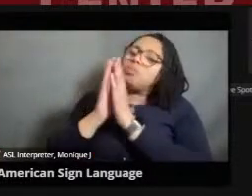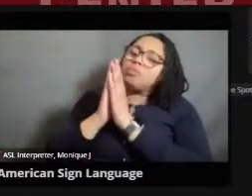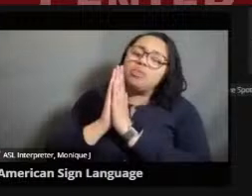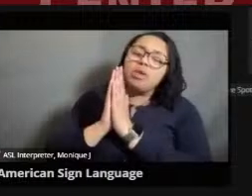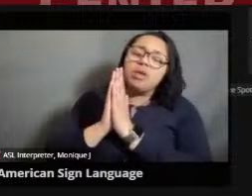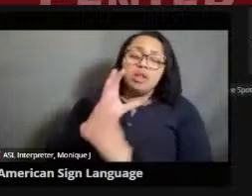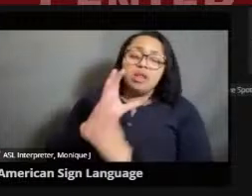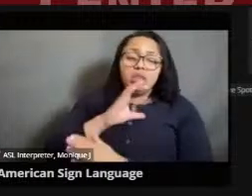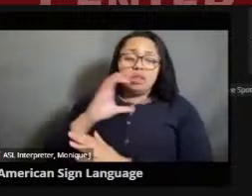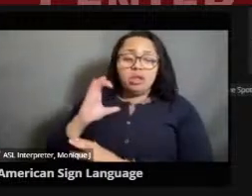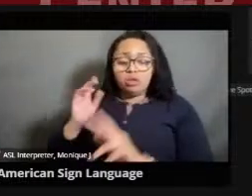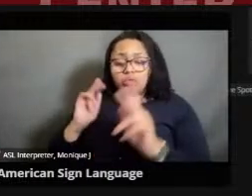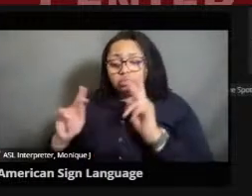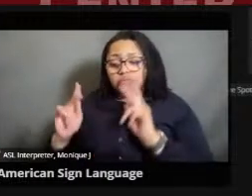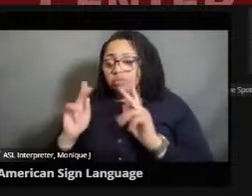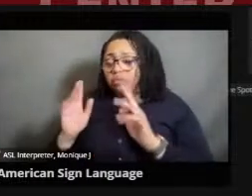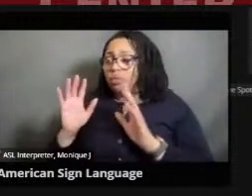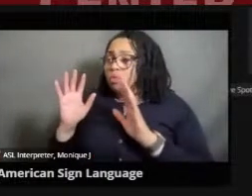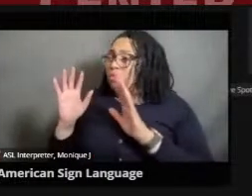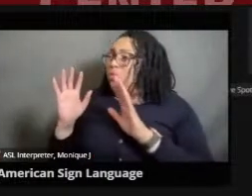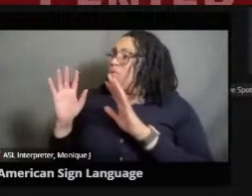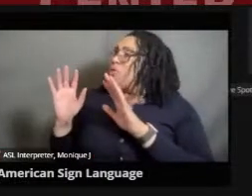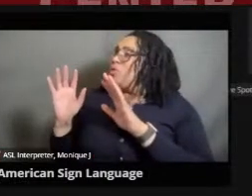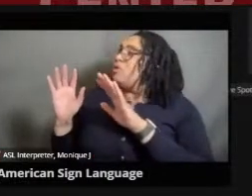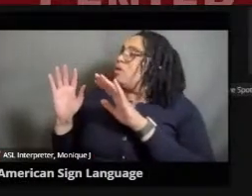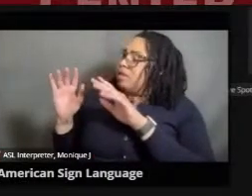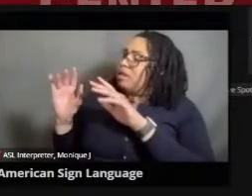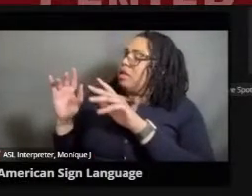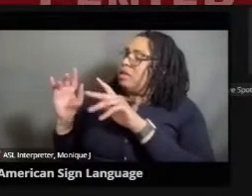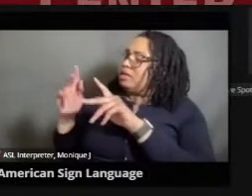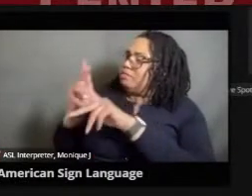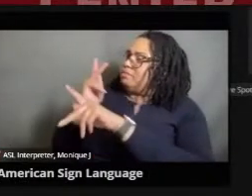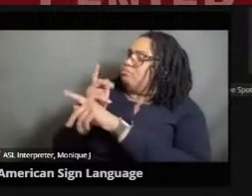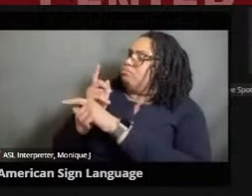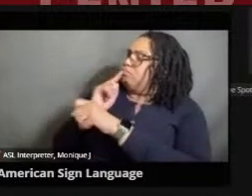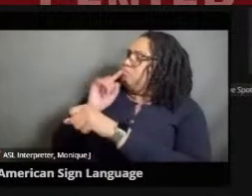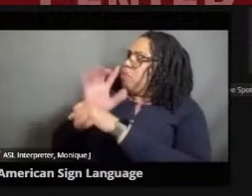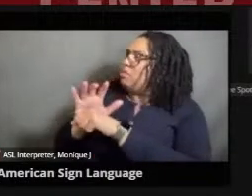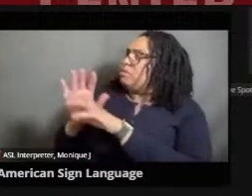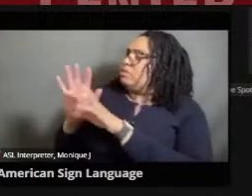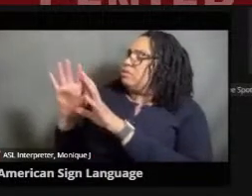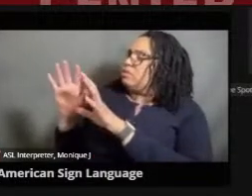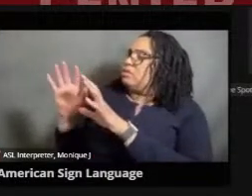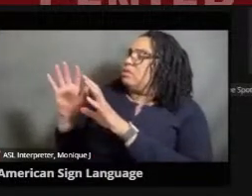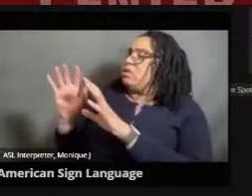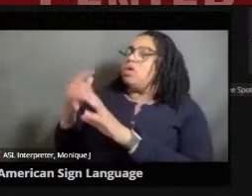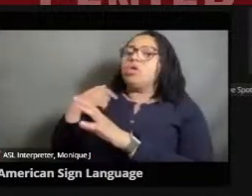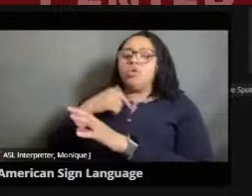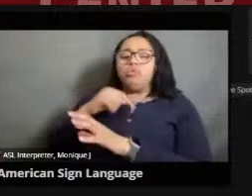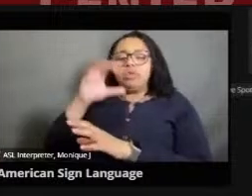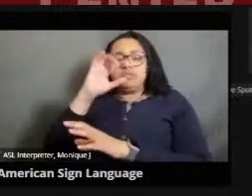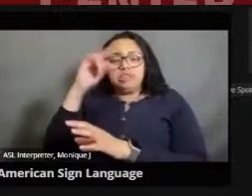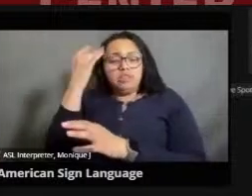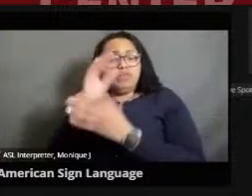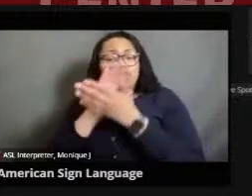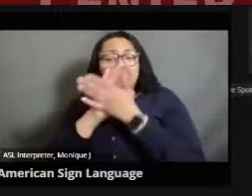people keep their seats. We pray for peace in the heart of one of our Freedom Church family as they acknowledge the sixth